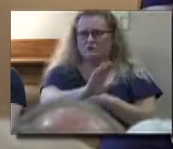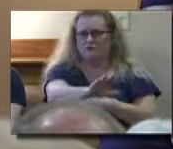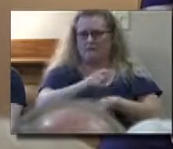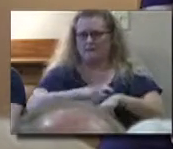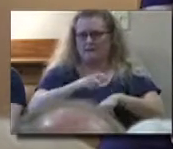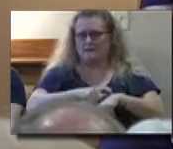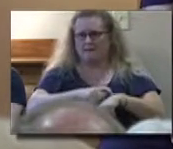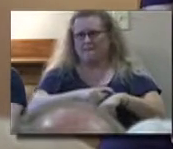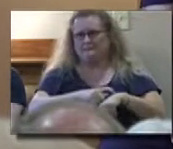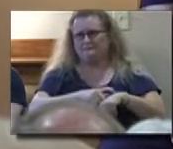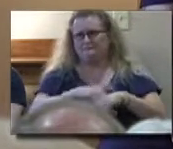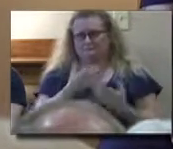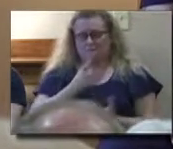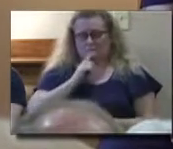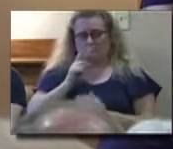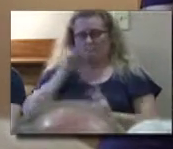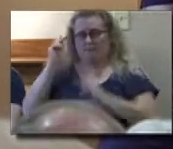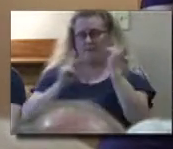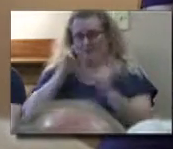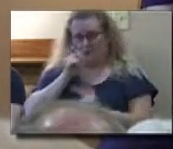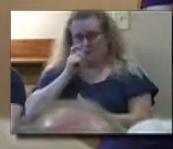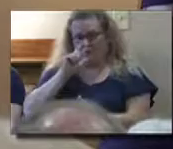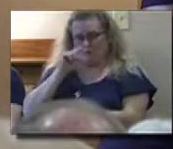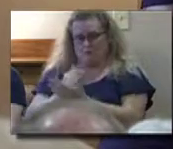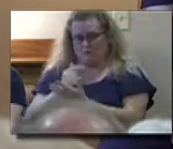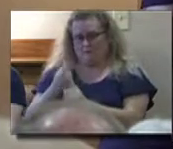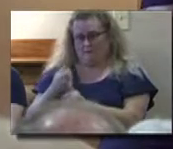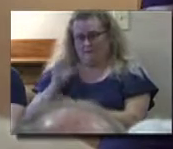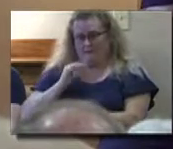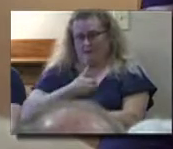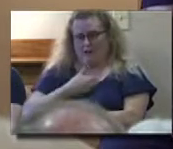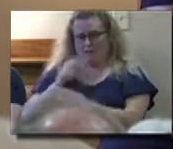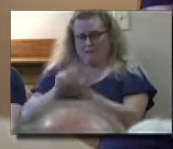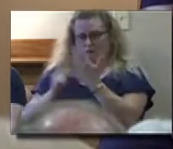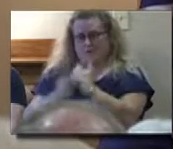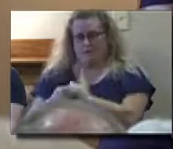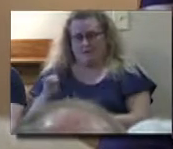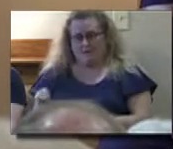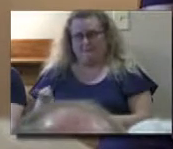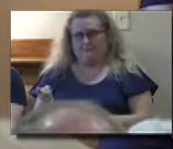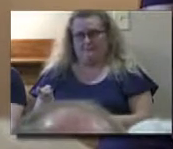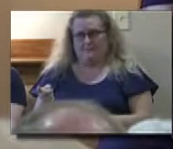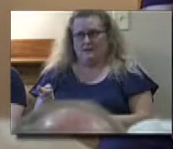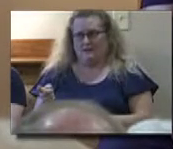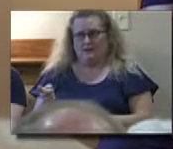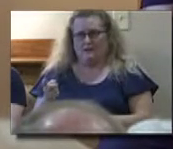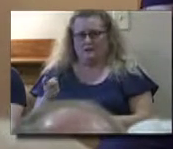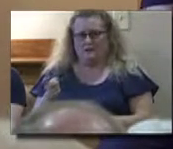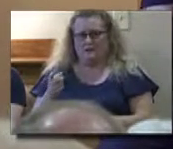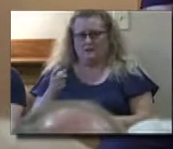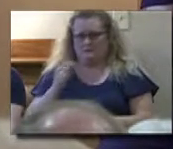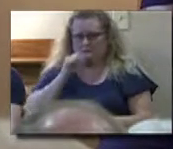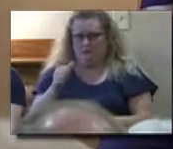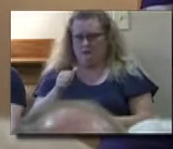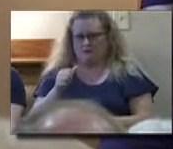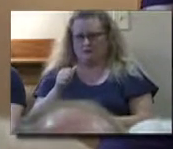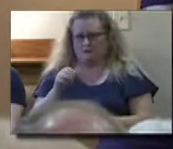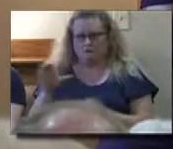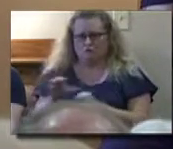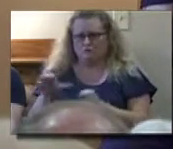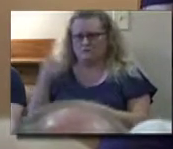Really, the people who graduate BTL rarely commit a violent crime again.